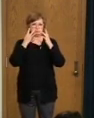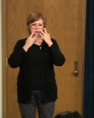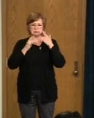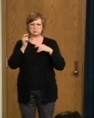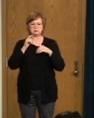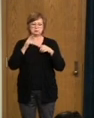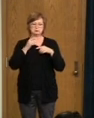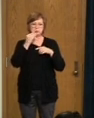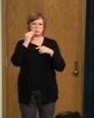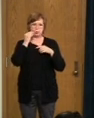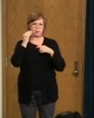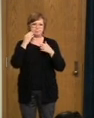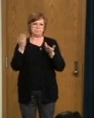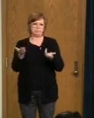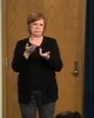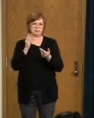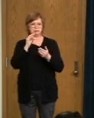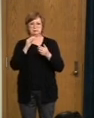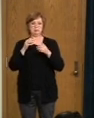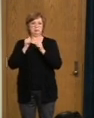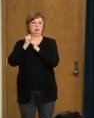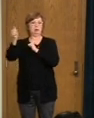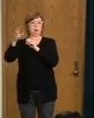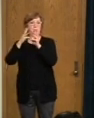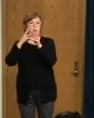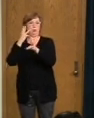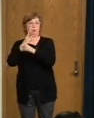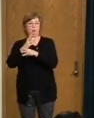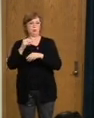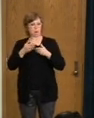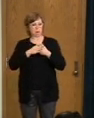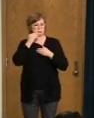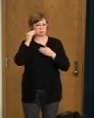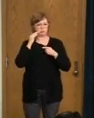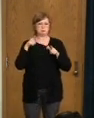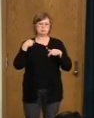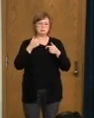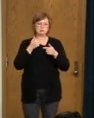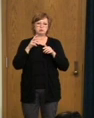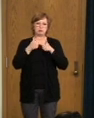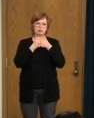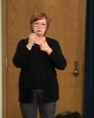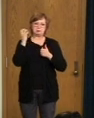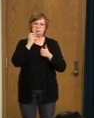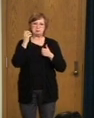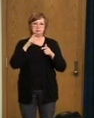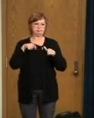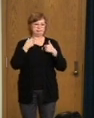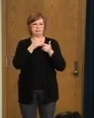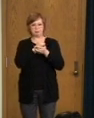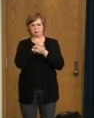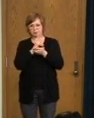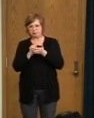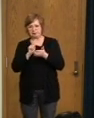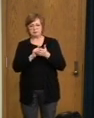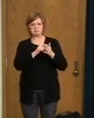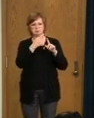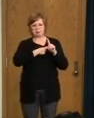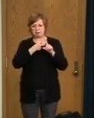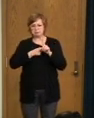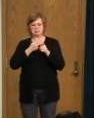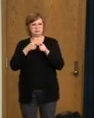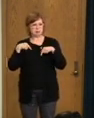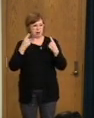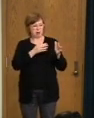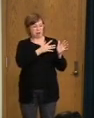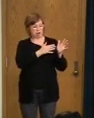few weeks, and let's be honest, it's been a difficult few months. Months of rules, months of guidelines, restrictions,